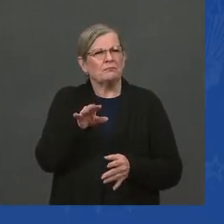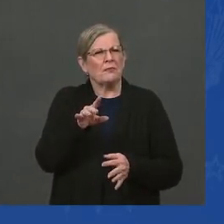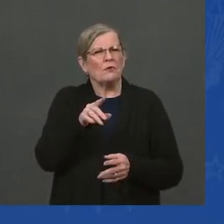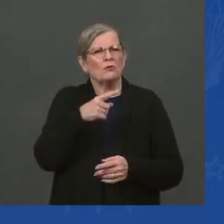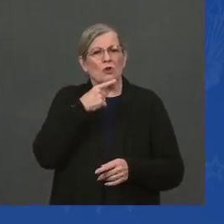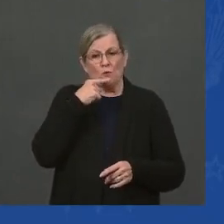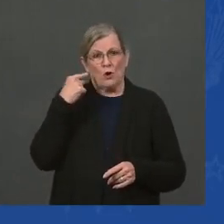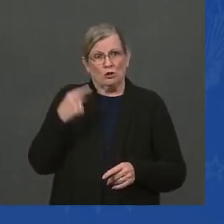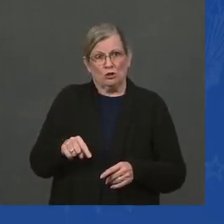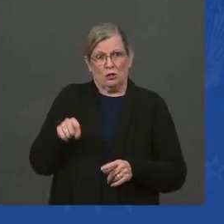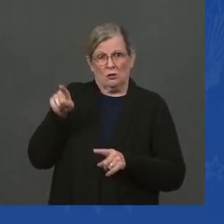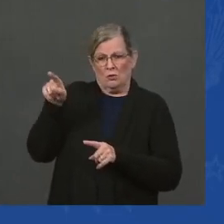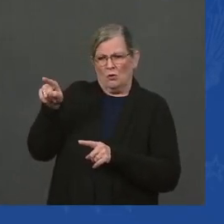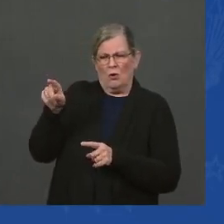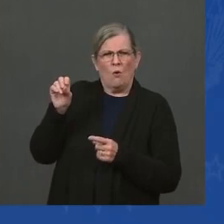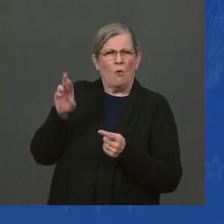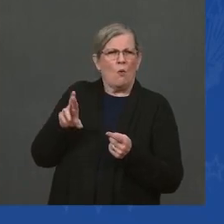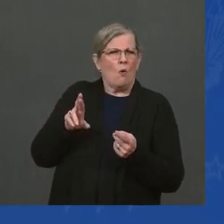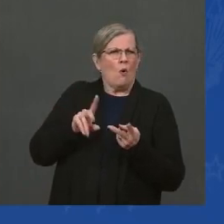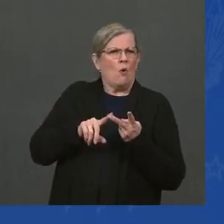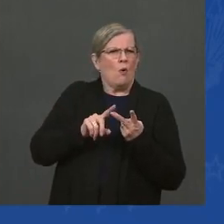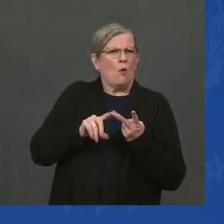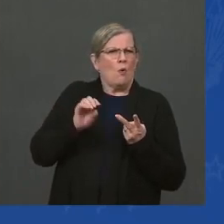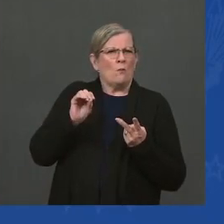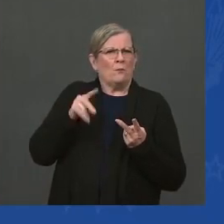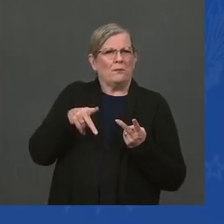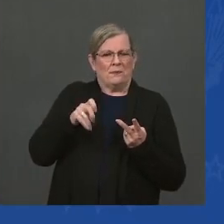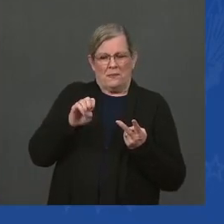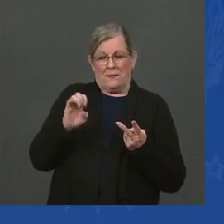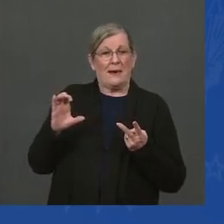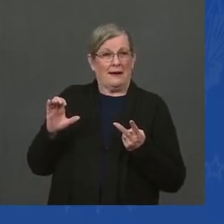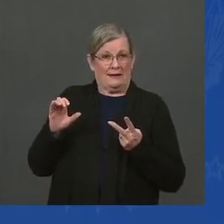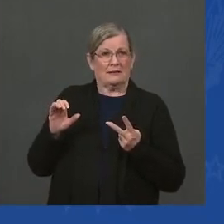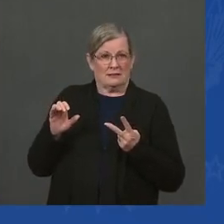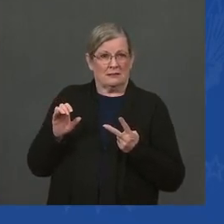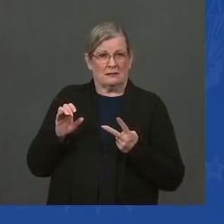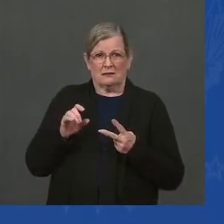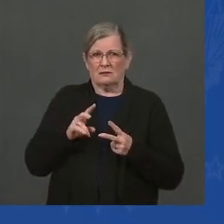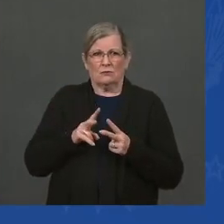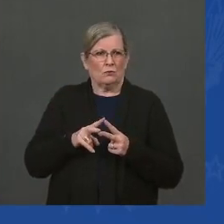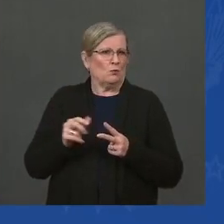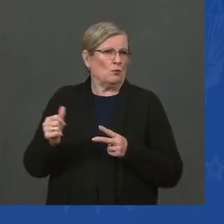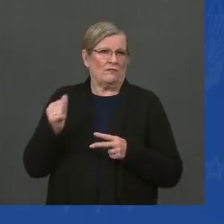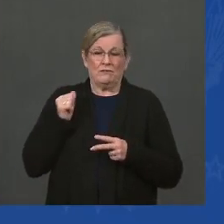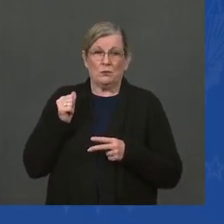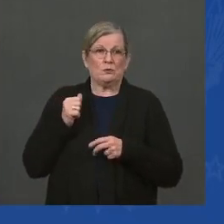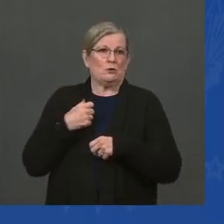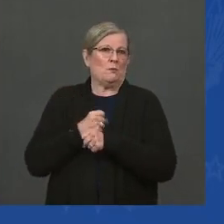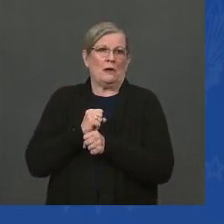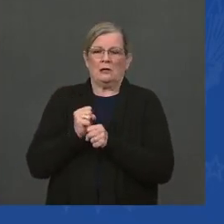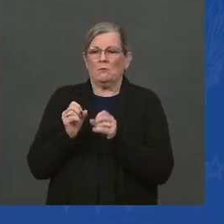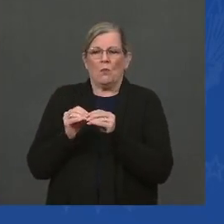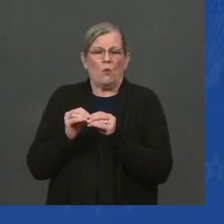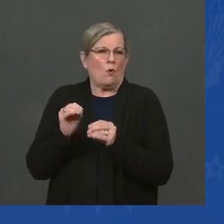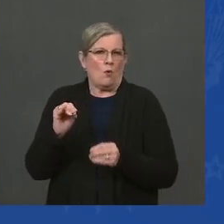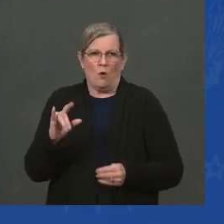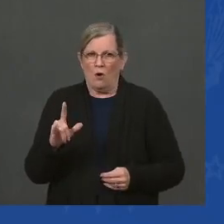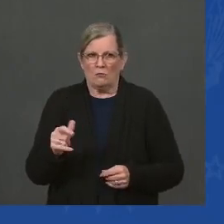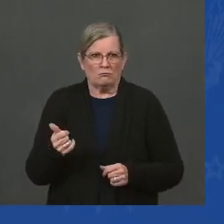the OPEC nations to pump more oil. And we'll see what happens on that